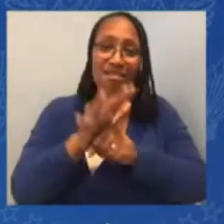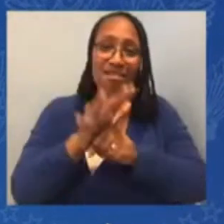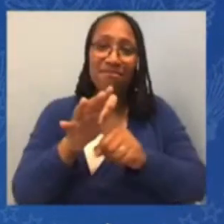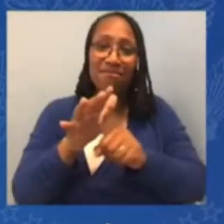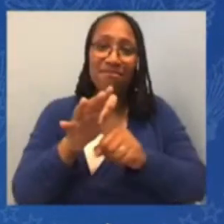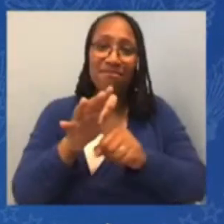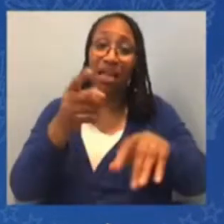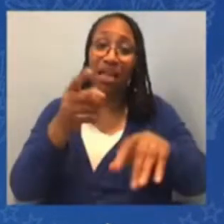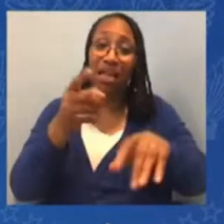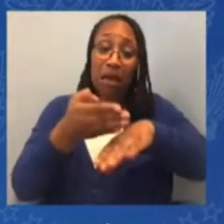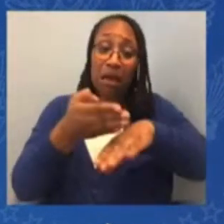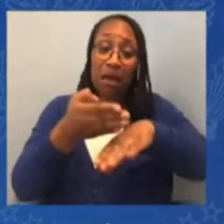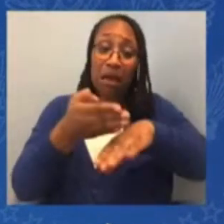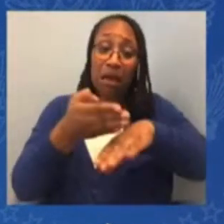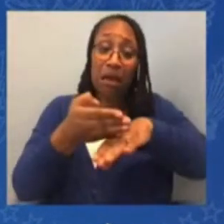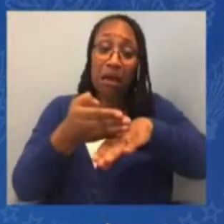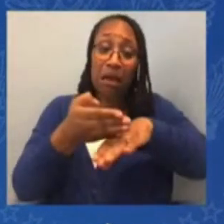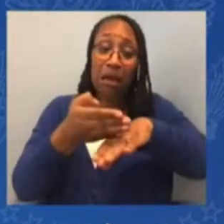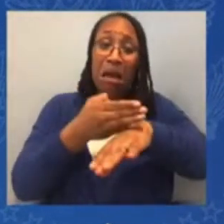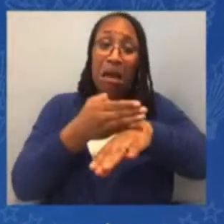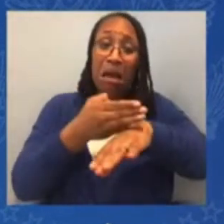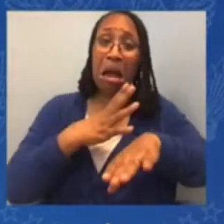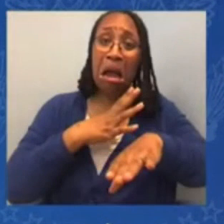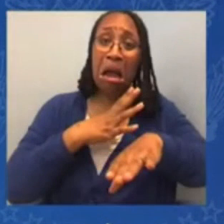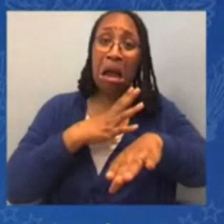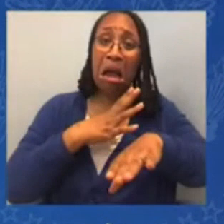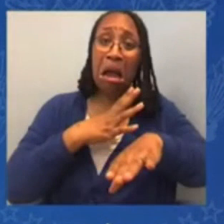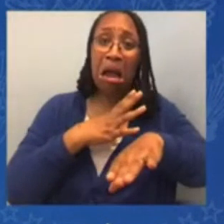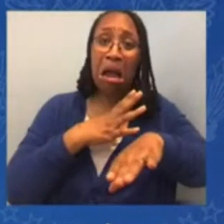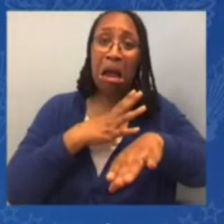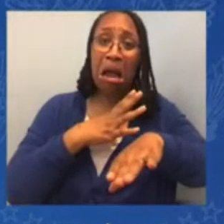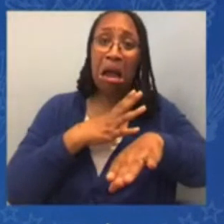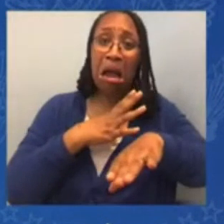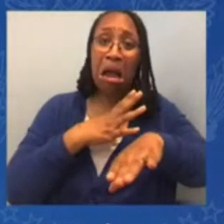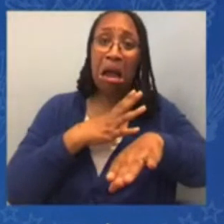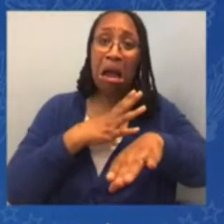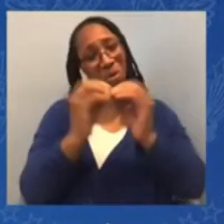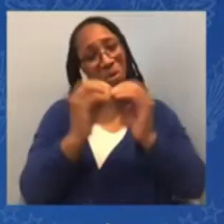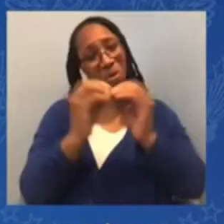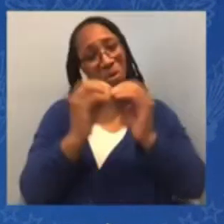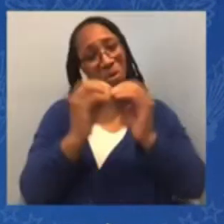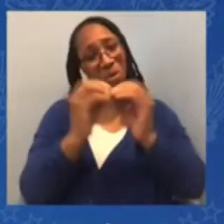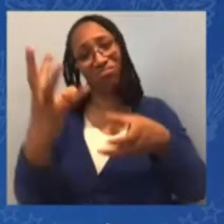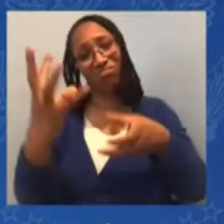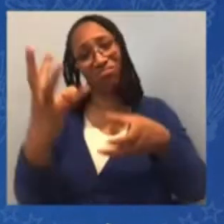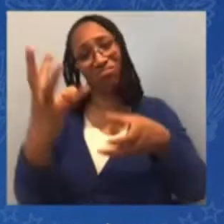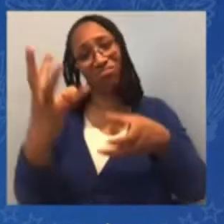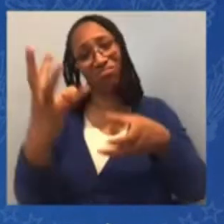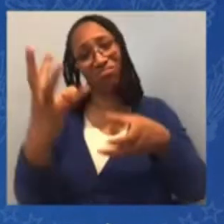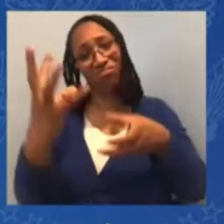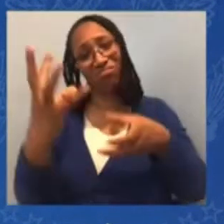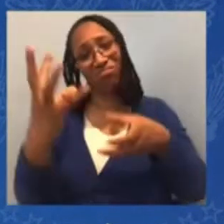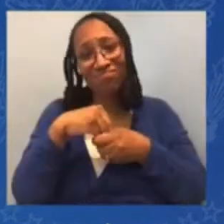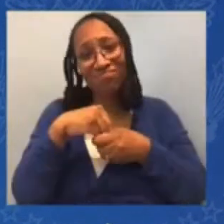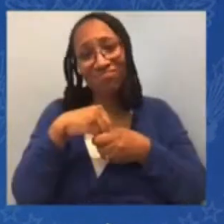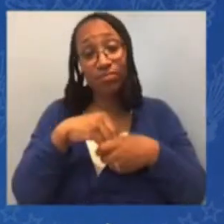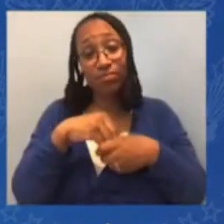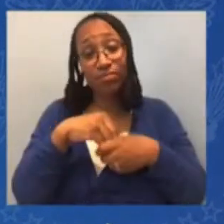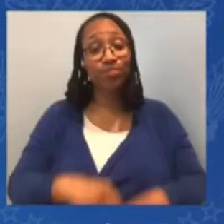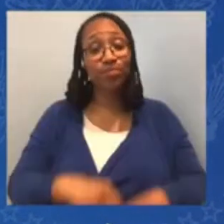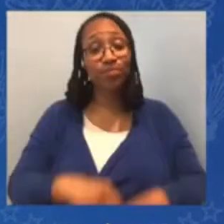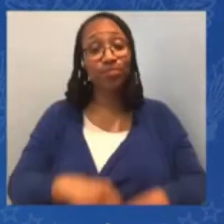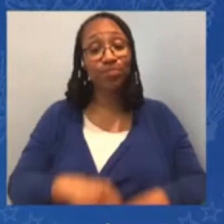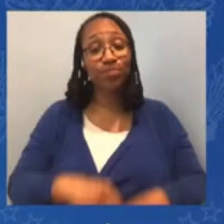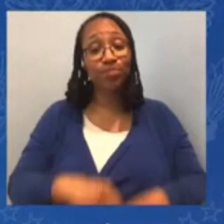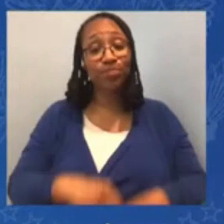So I set out to take as much executive action, that's a fancy word of saying, what can I do as president on my own?